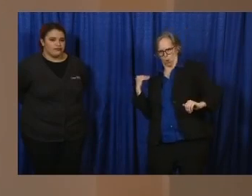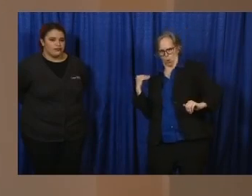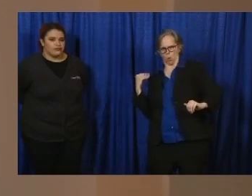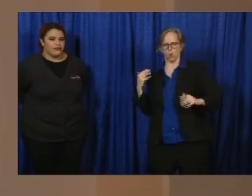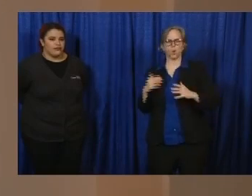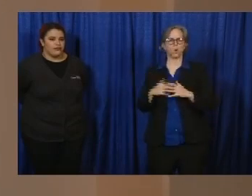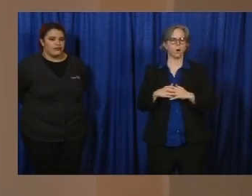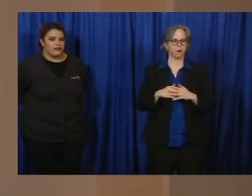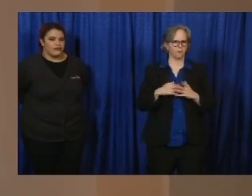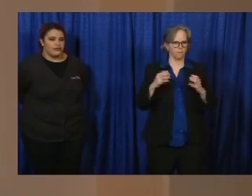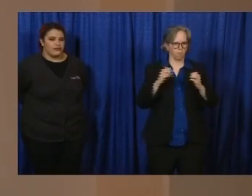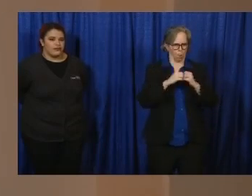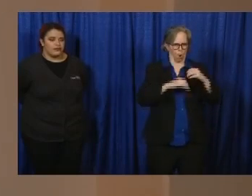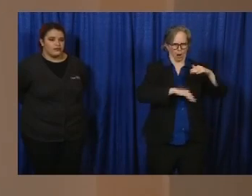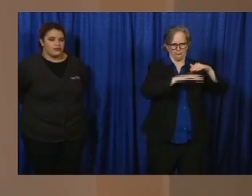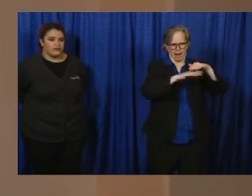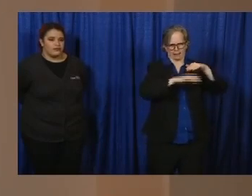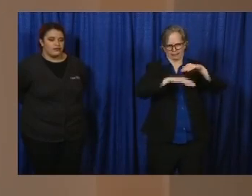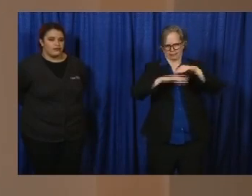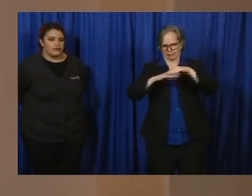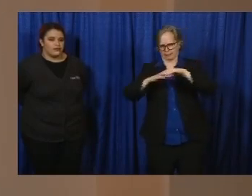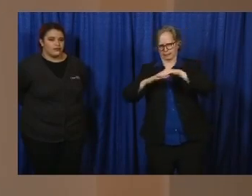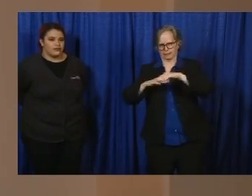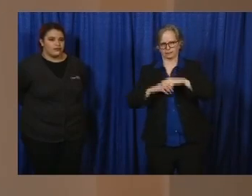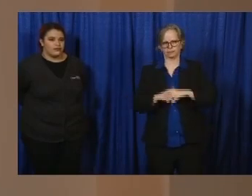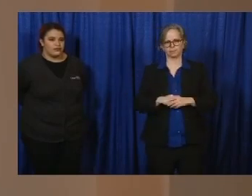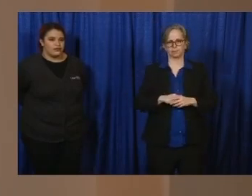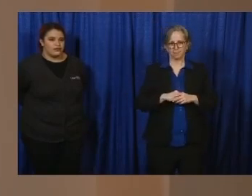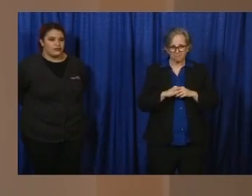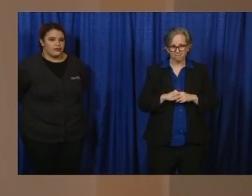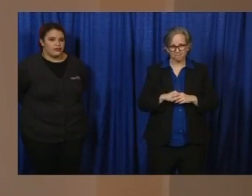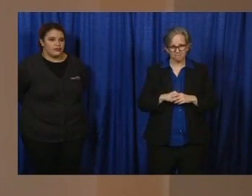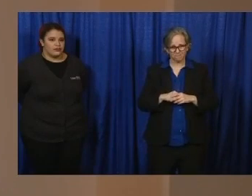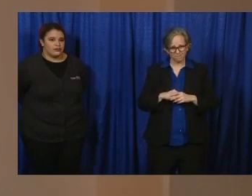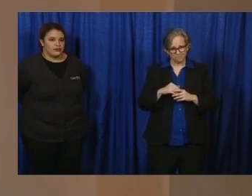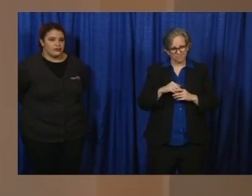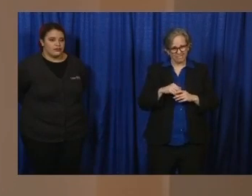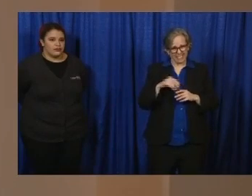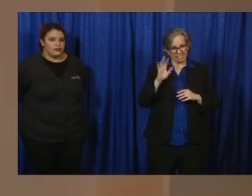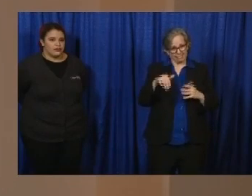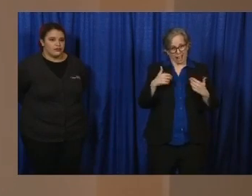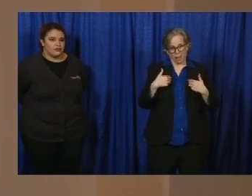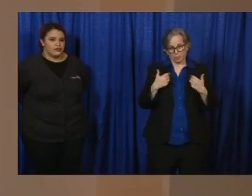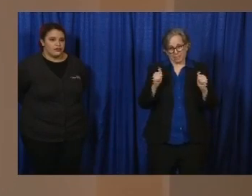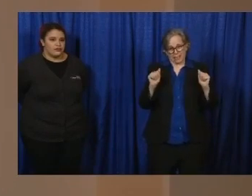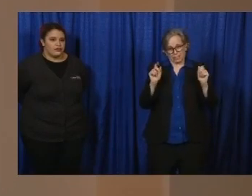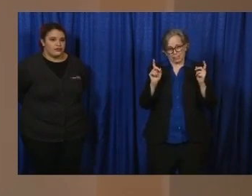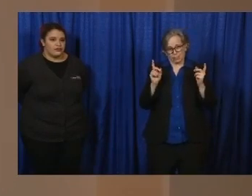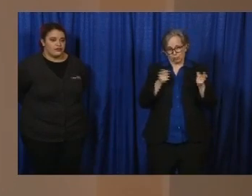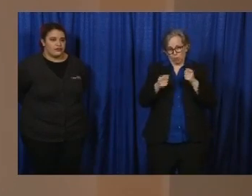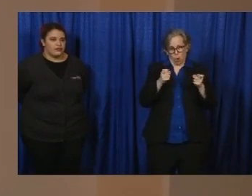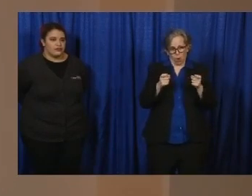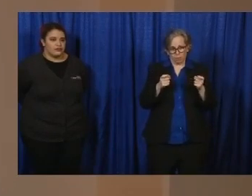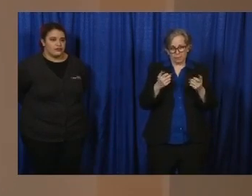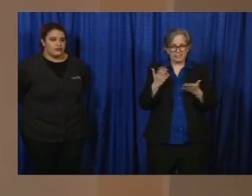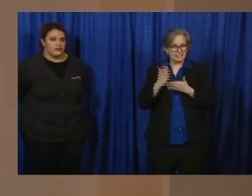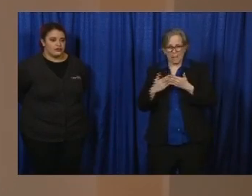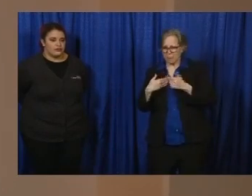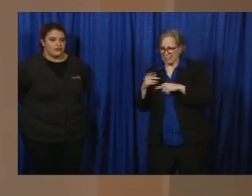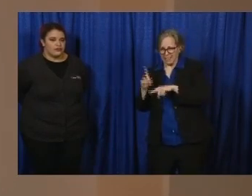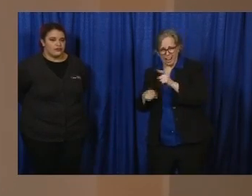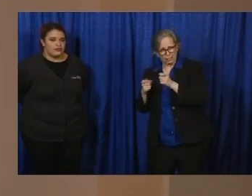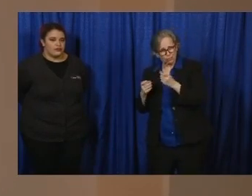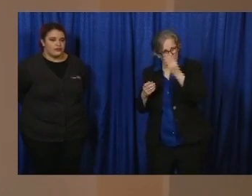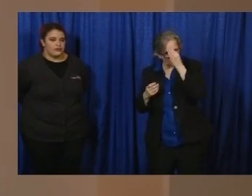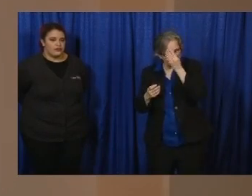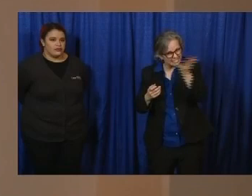They have, on the end that we are in control of, that has largely, it's been slow, it's not gone